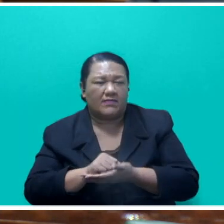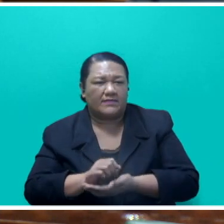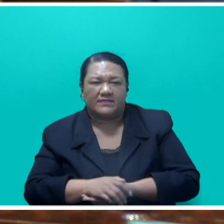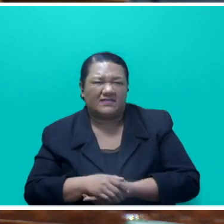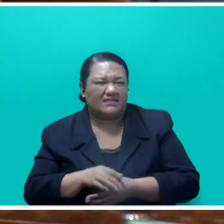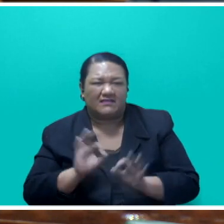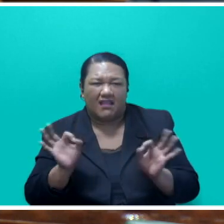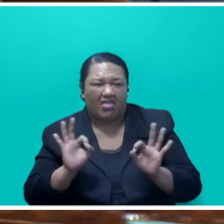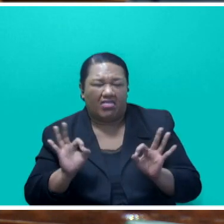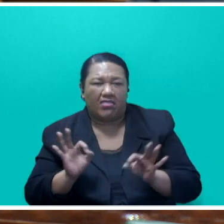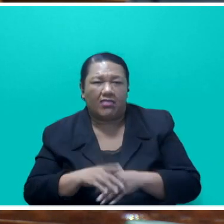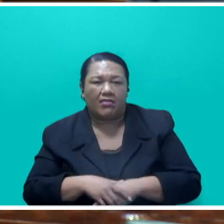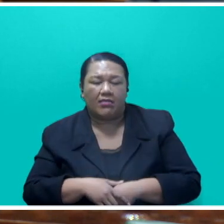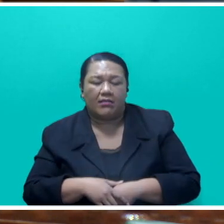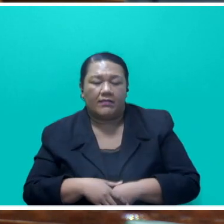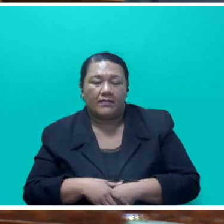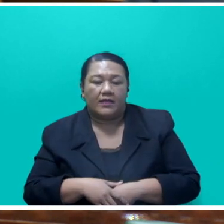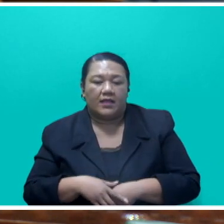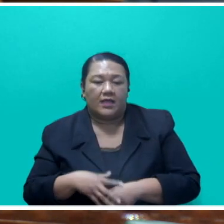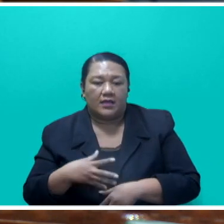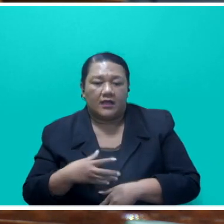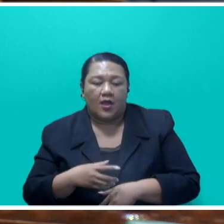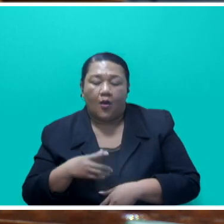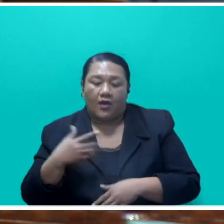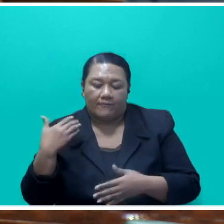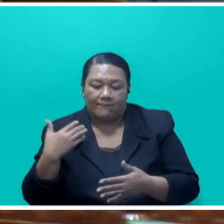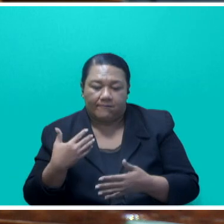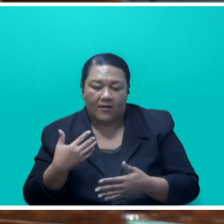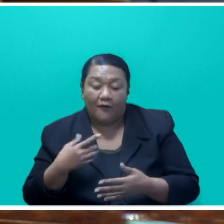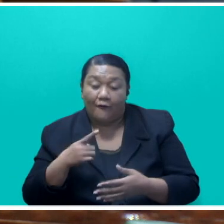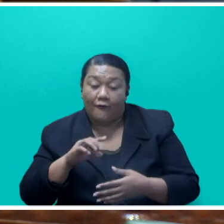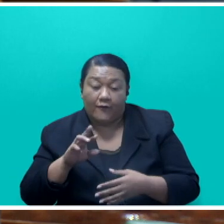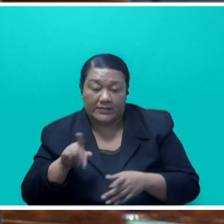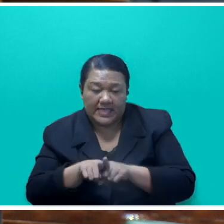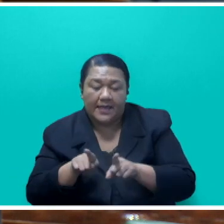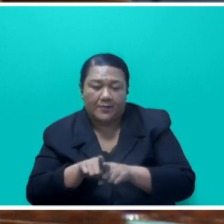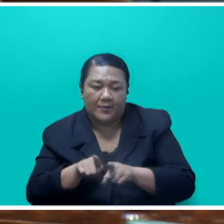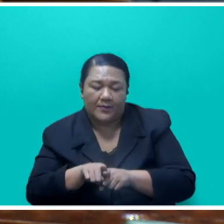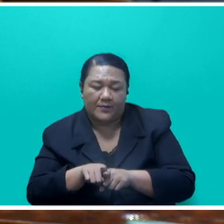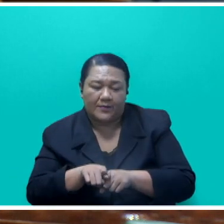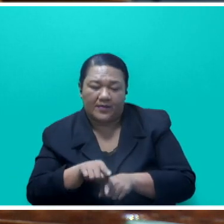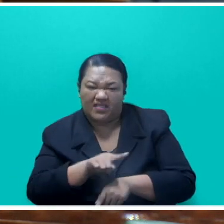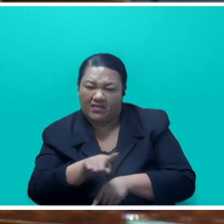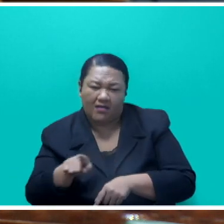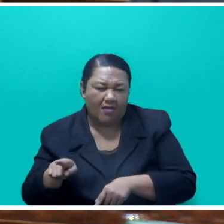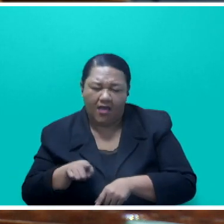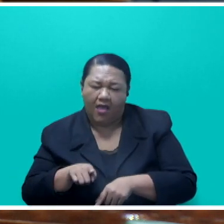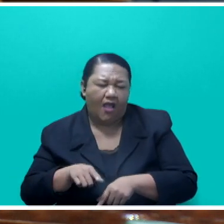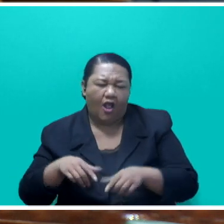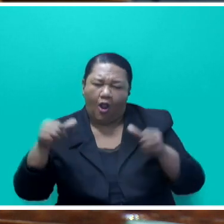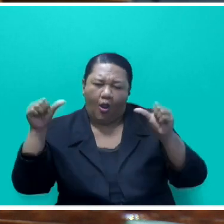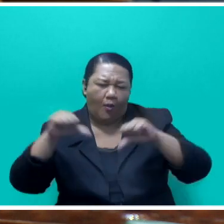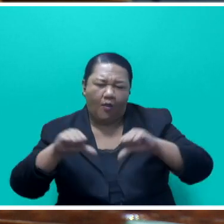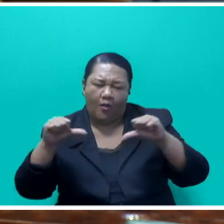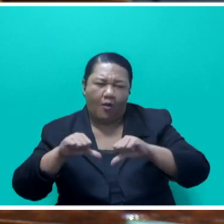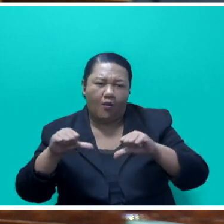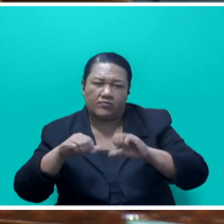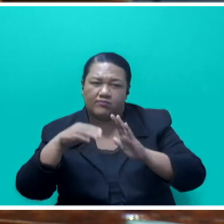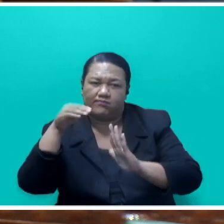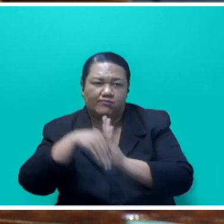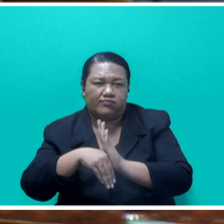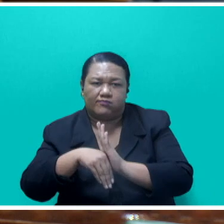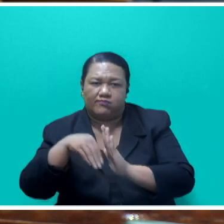Unquote. I also thank my Vanua, my thousands of Itoki brothers and sisters, the chiefs, the villages, Matagalis,